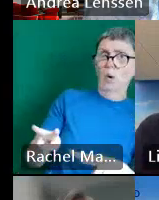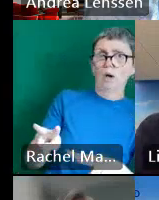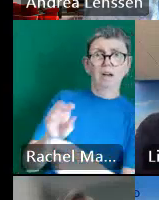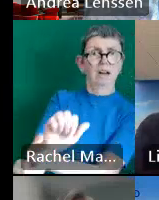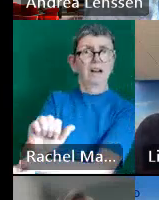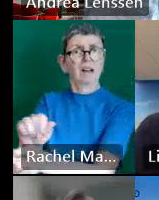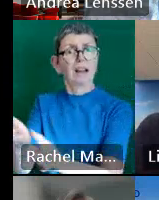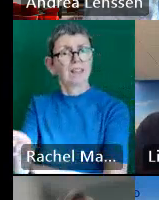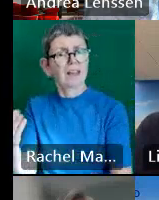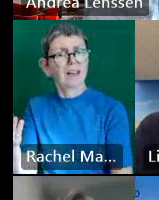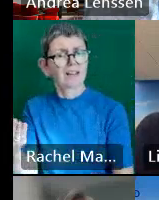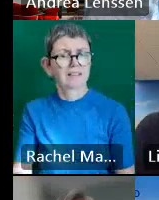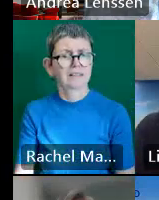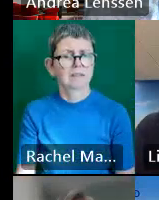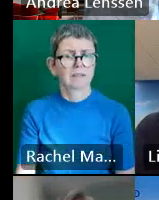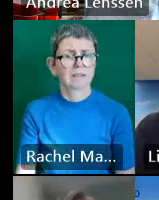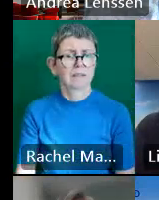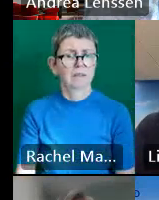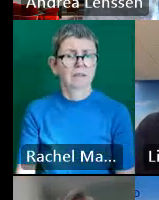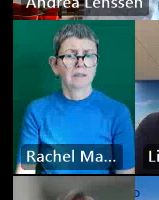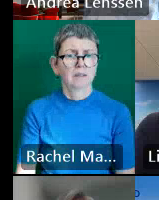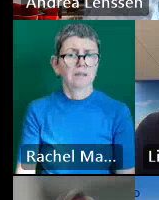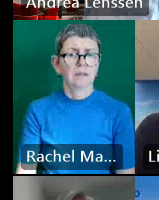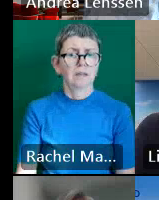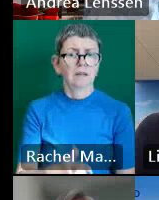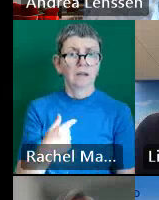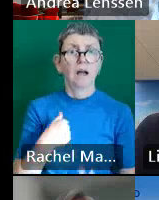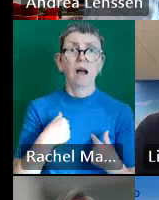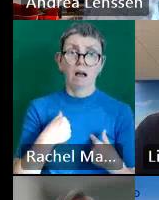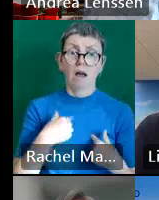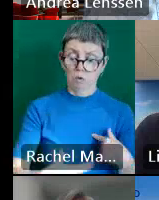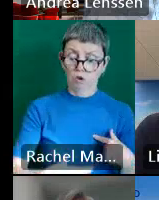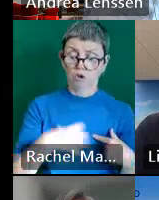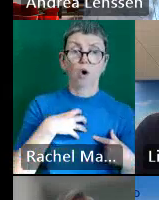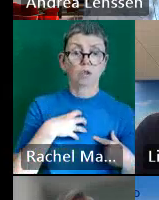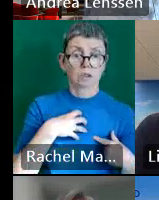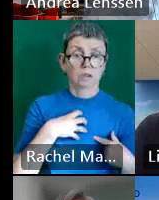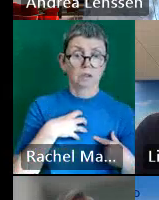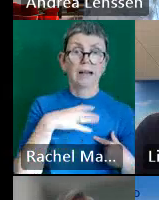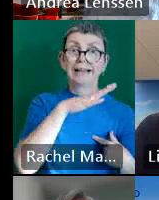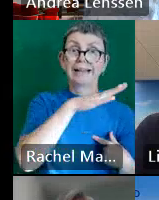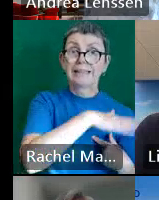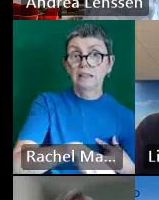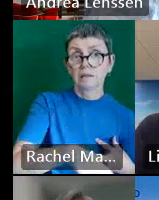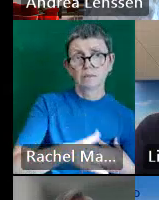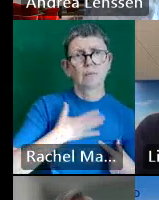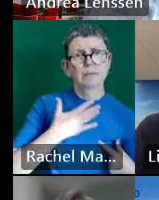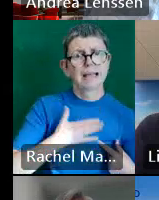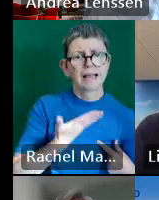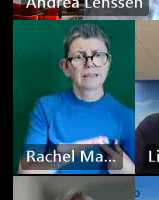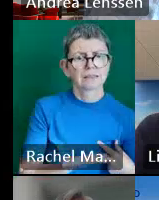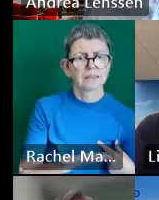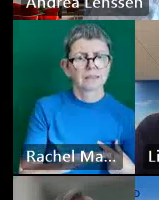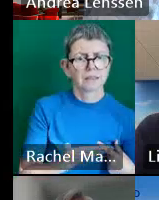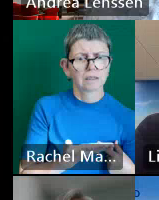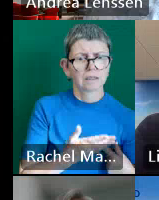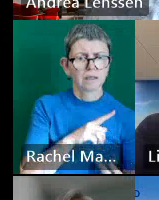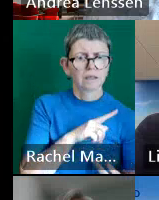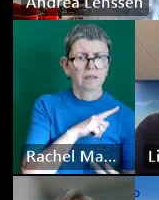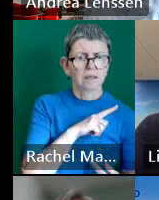What was that for you? So the kid, I was shocked. The kids were upset because Crying. they